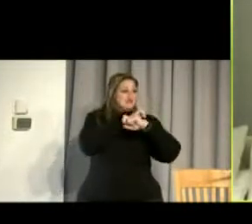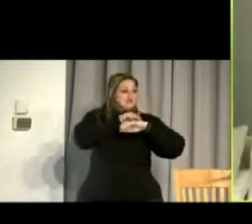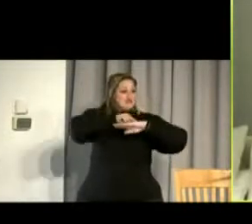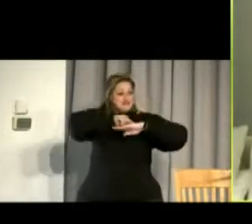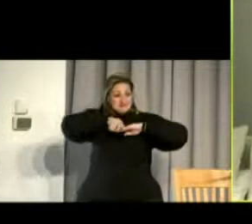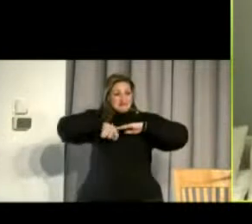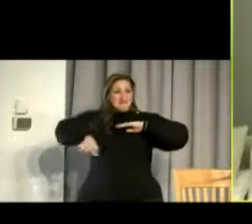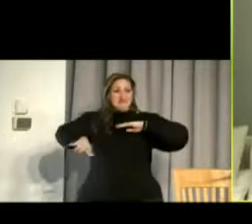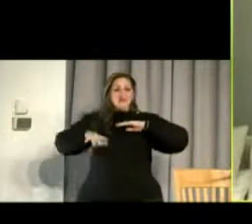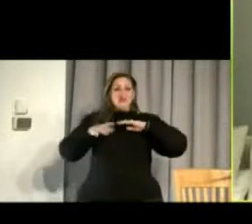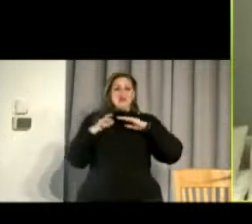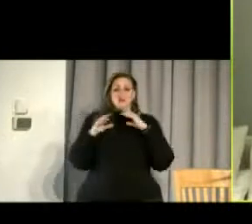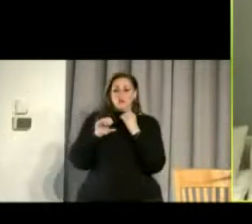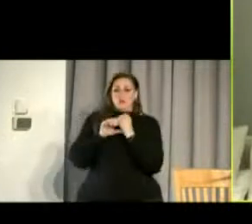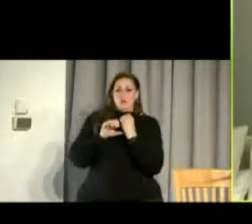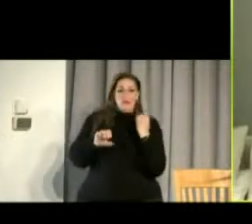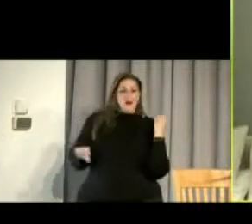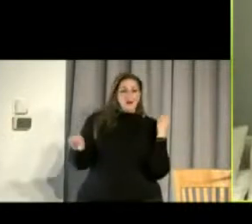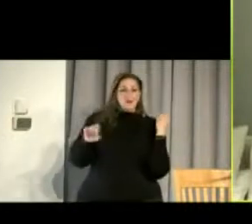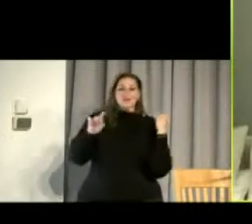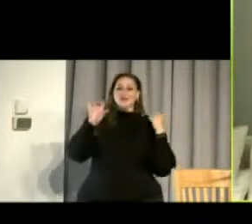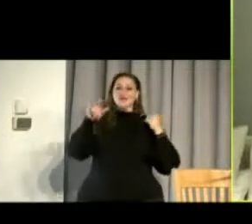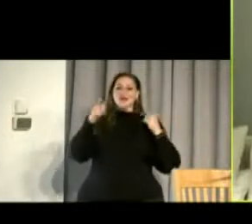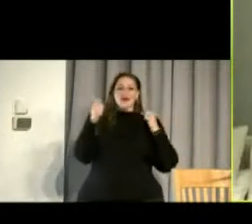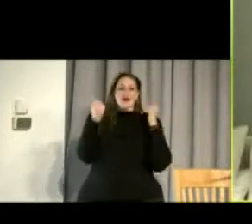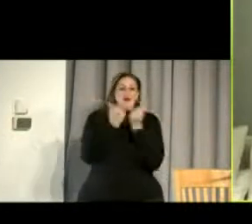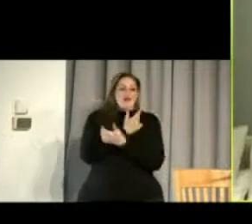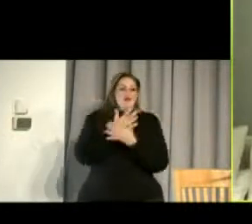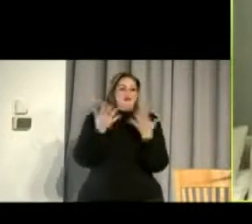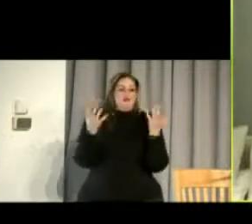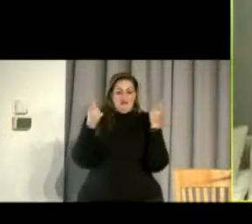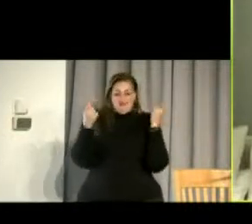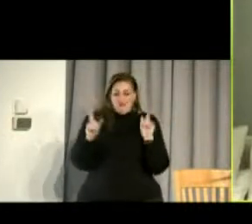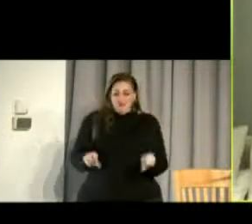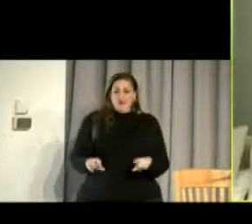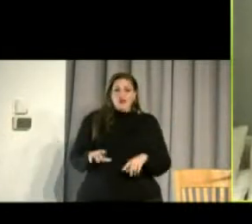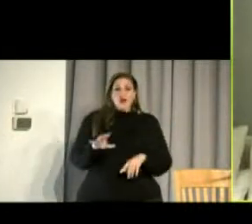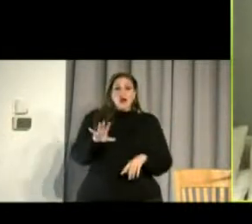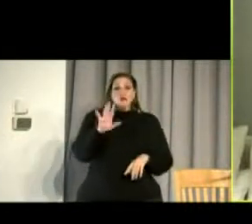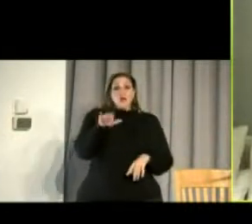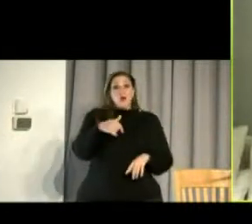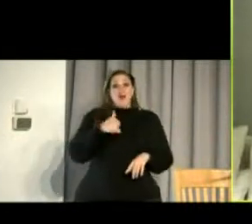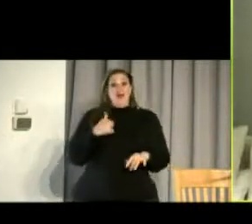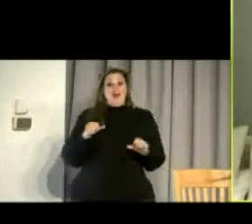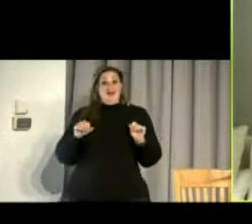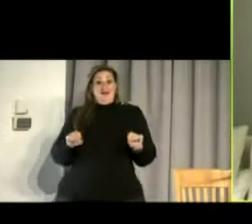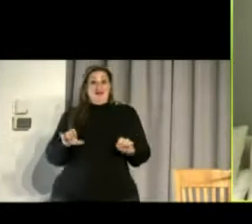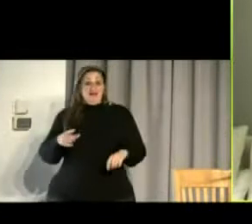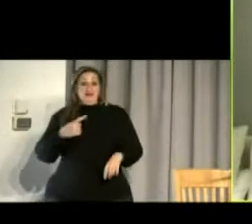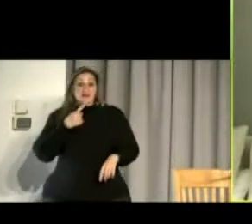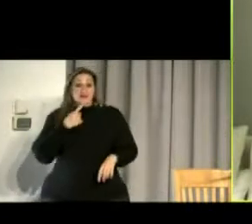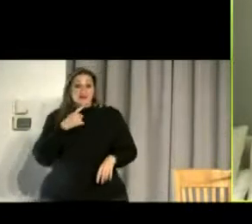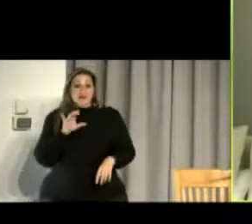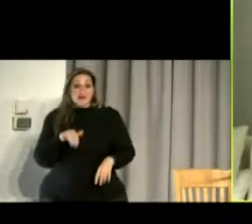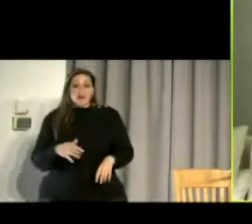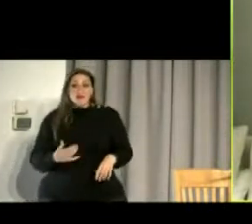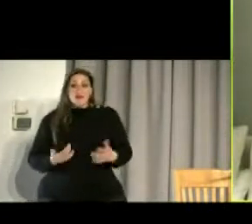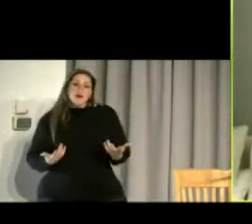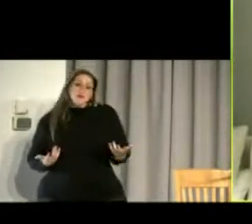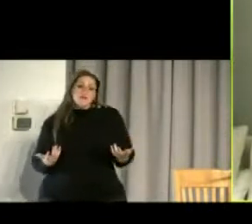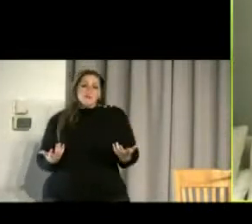elements, due to piping, due to poor sewage, things like that. But what I can say is that we do have